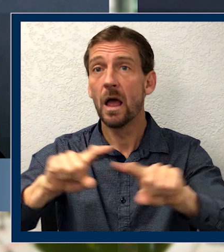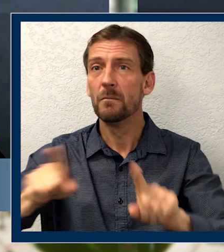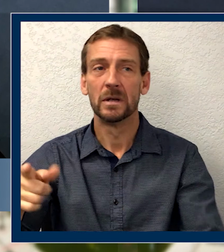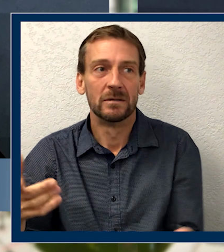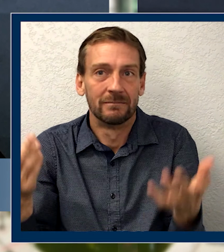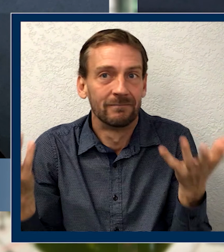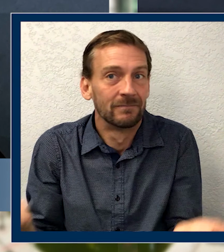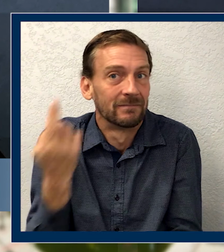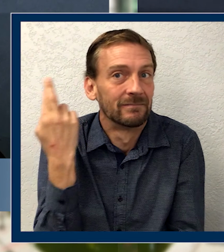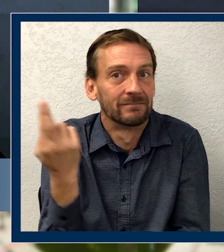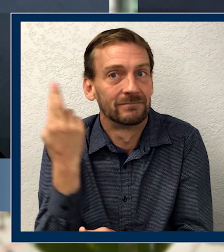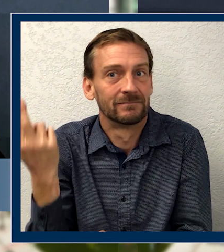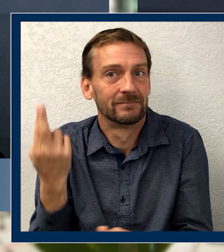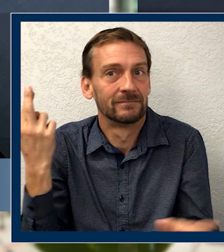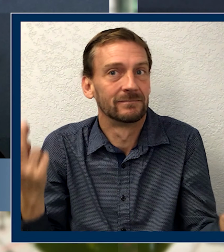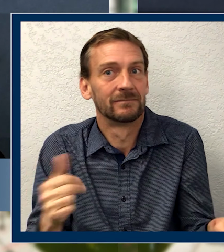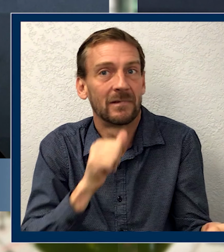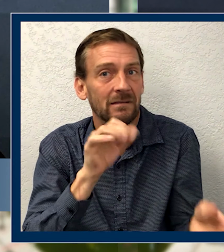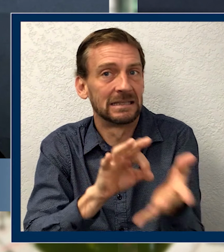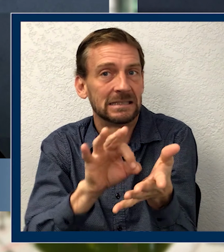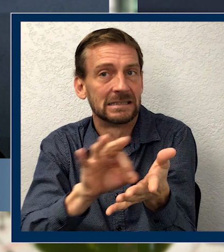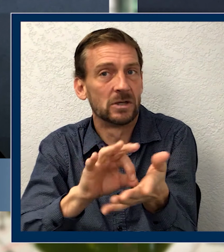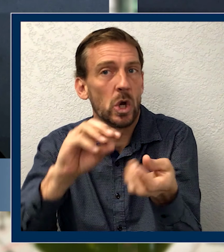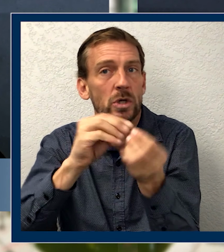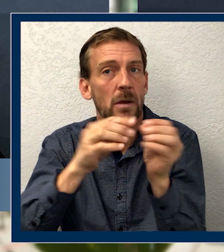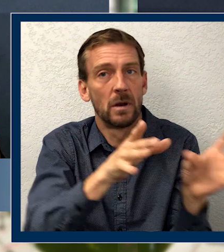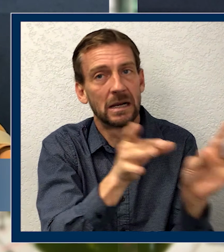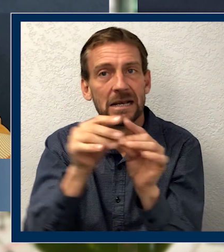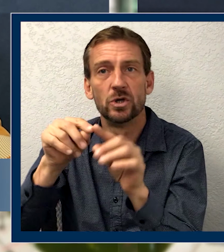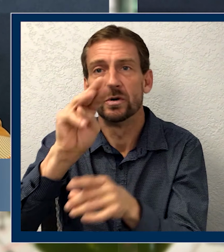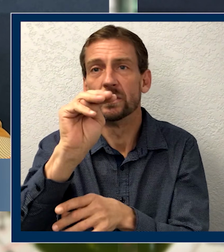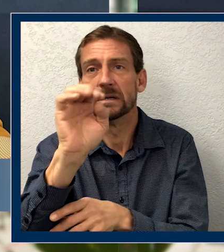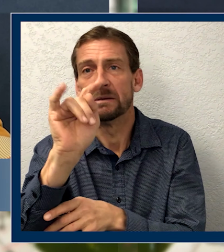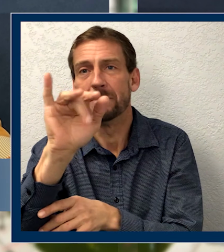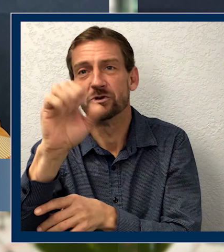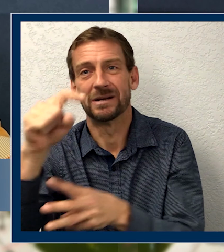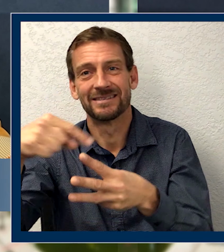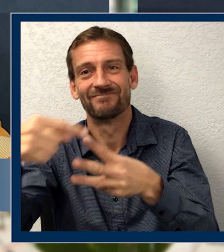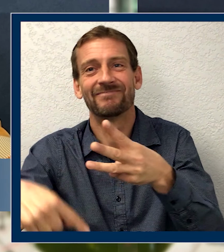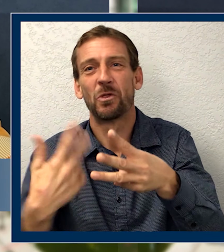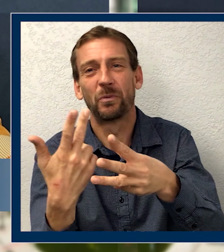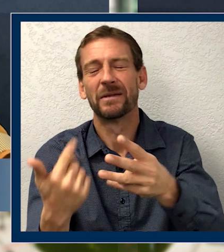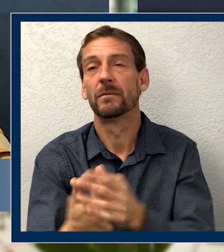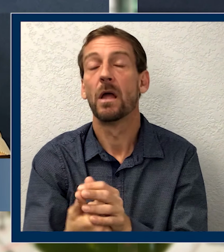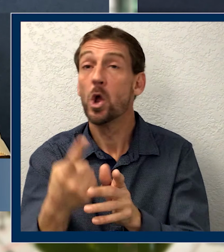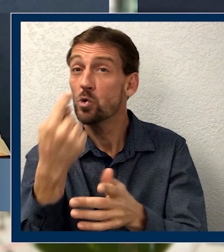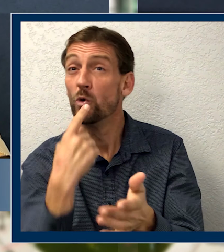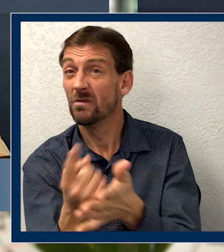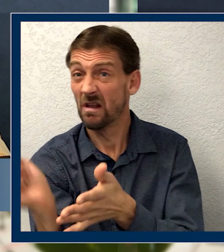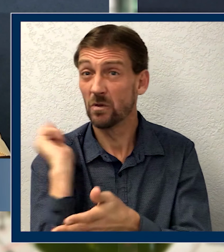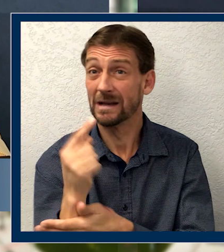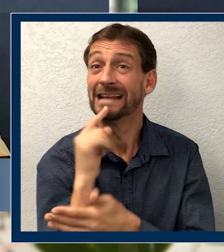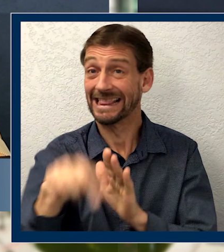for whatever reason, they're still not counting it yet towards the metric. Now, you said a couple of weeks ago that this was only the state